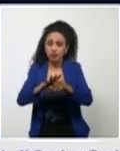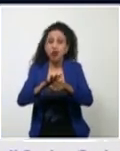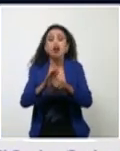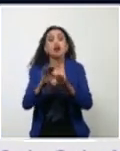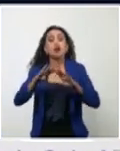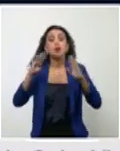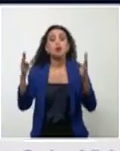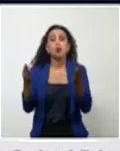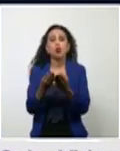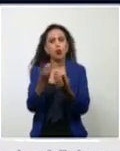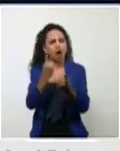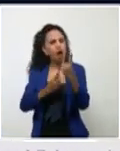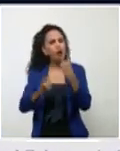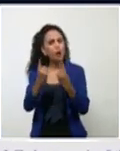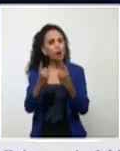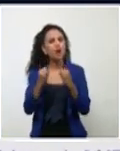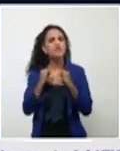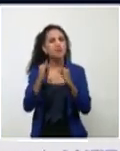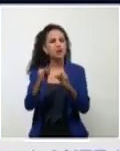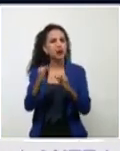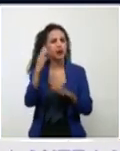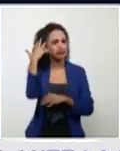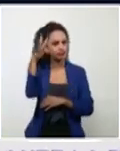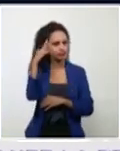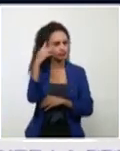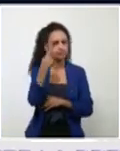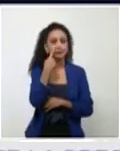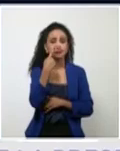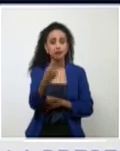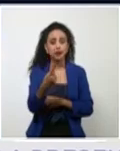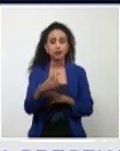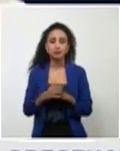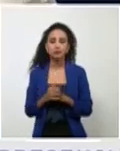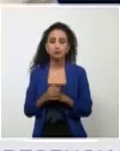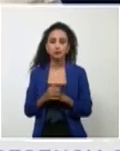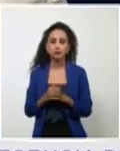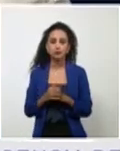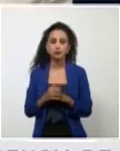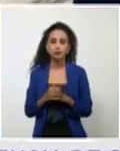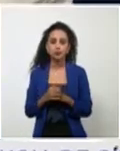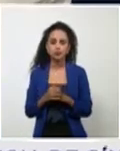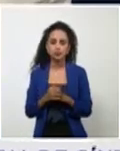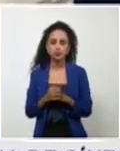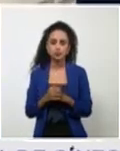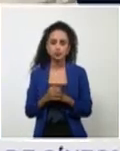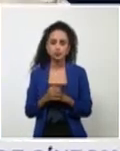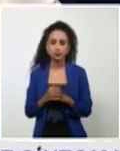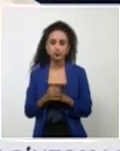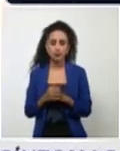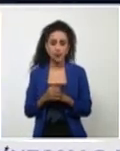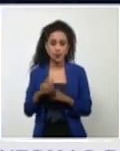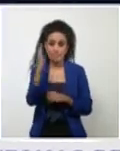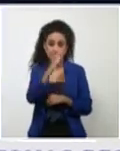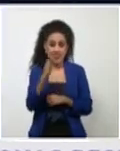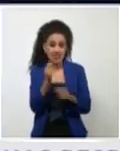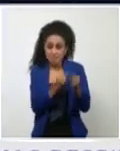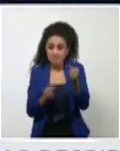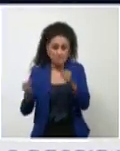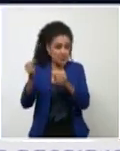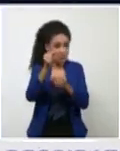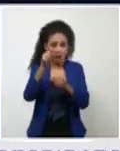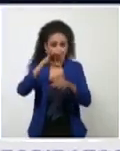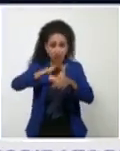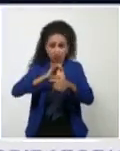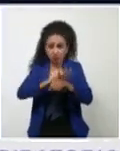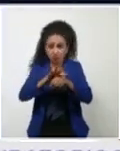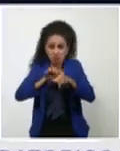And we have heard in some of the news that Brazil is becoming the epicenter of the pandemic